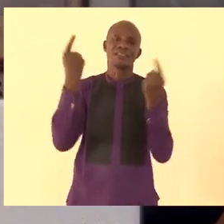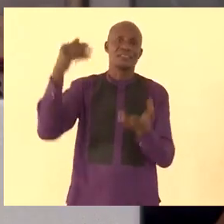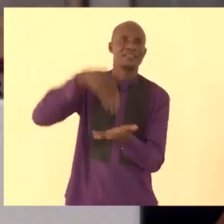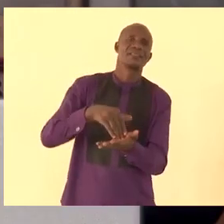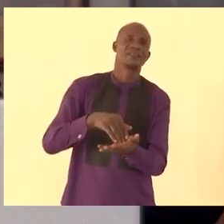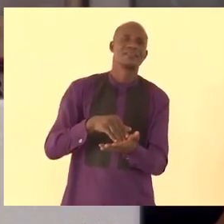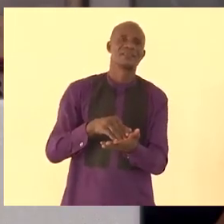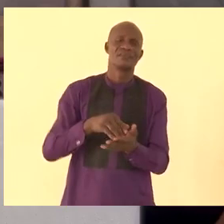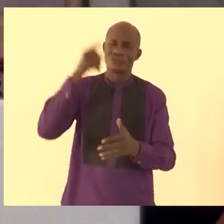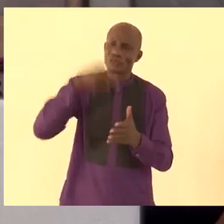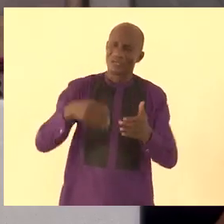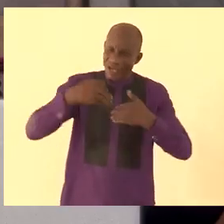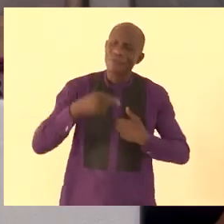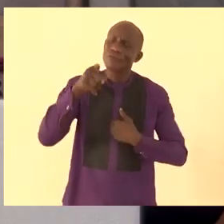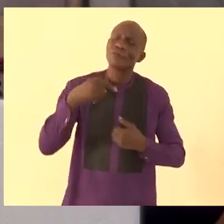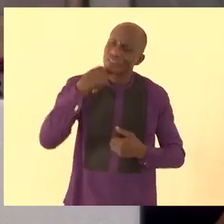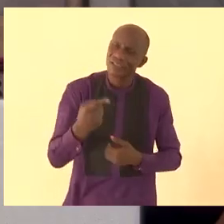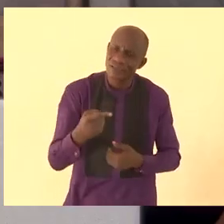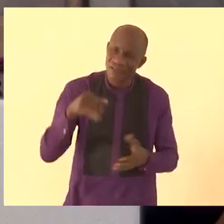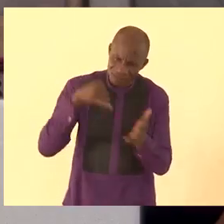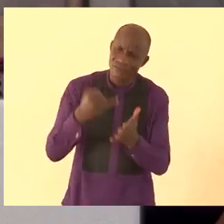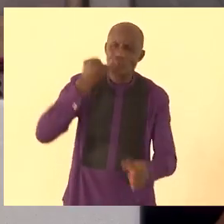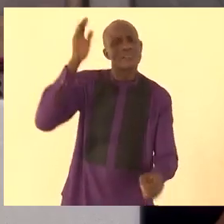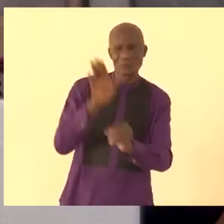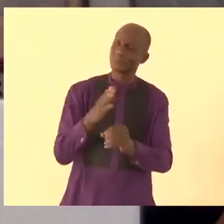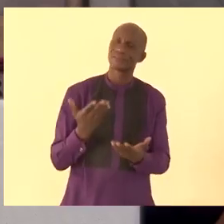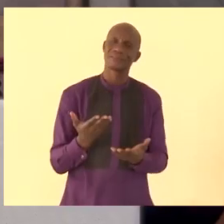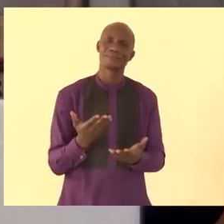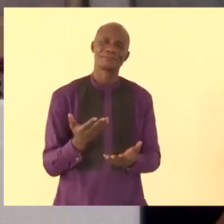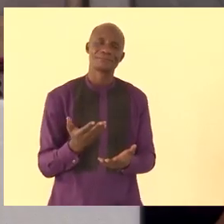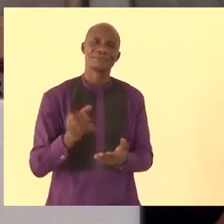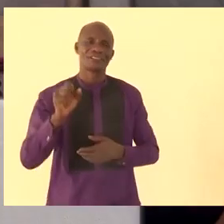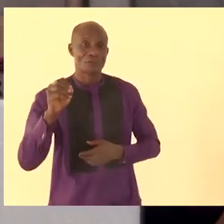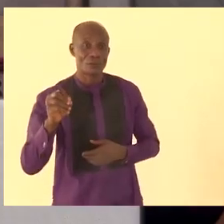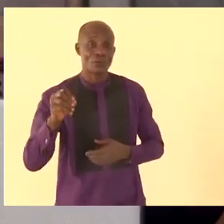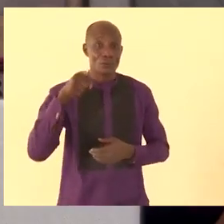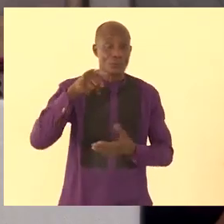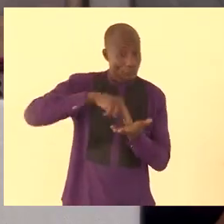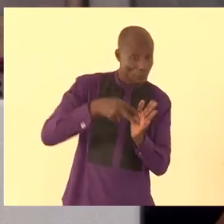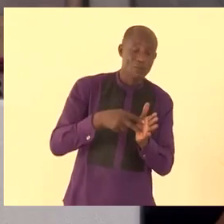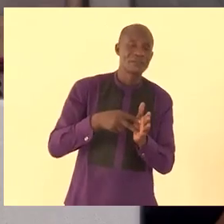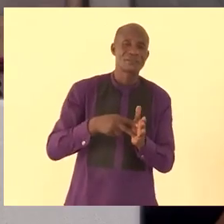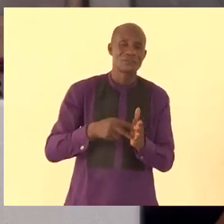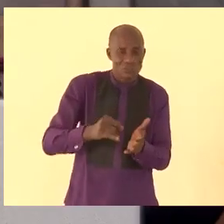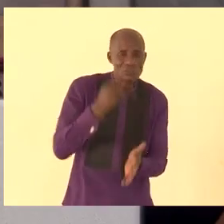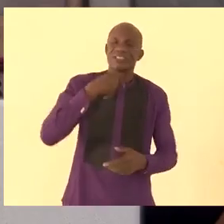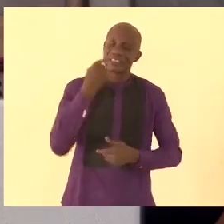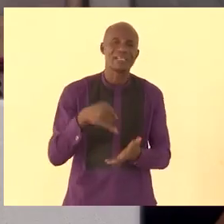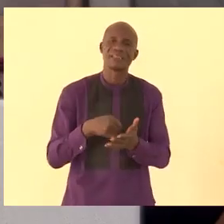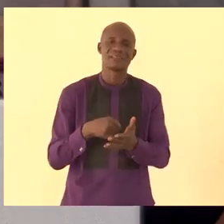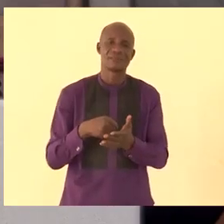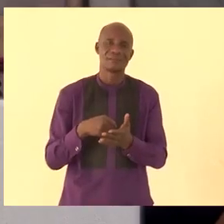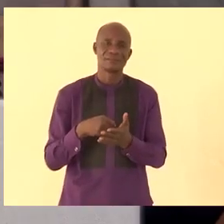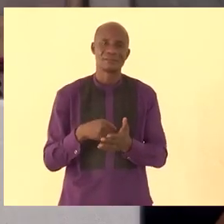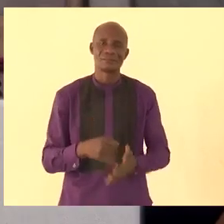I say, what have you just said? Is that not a commitment? Is that not a commitment? So you mean you just rattle through act of